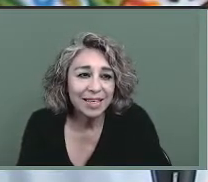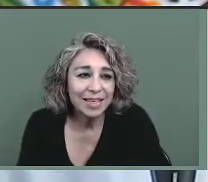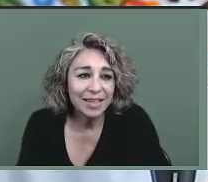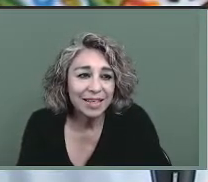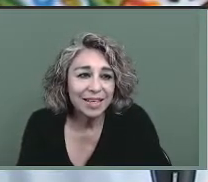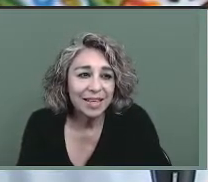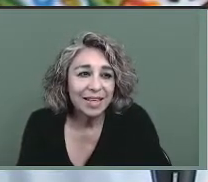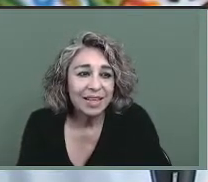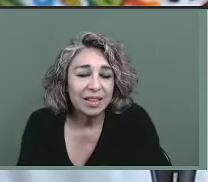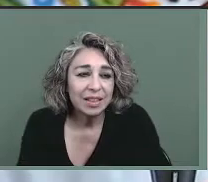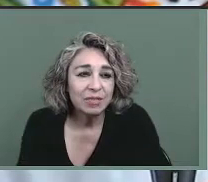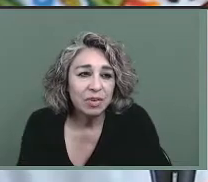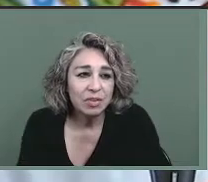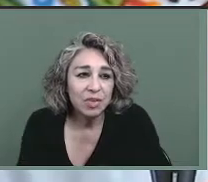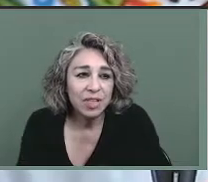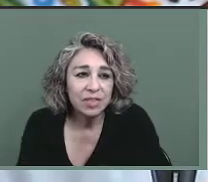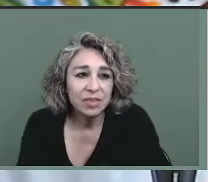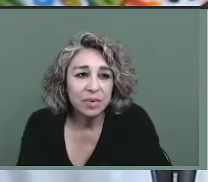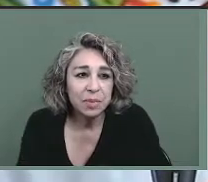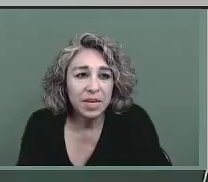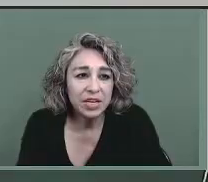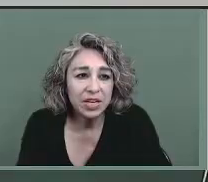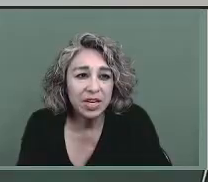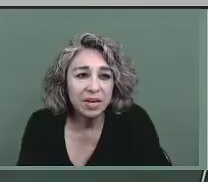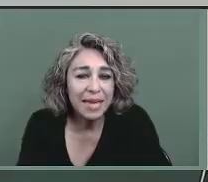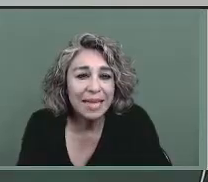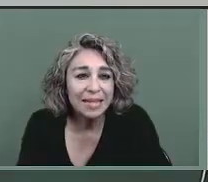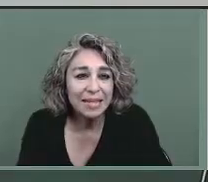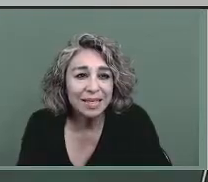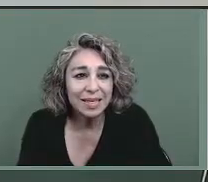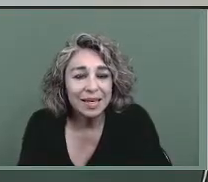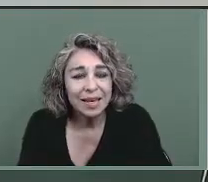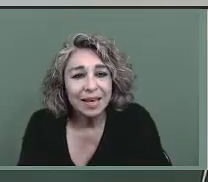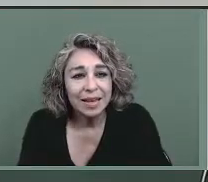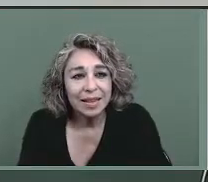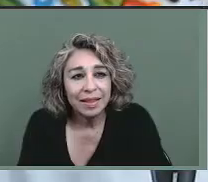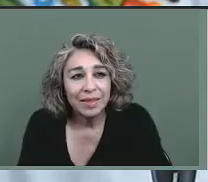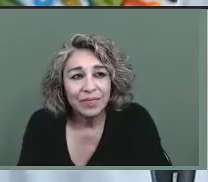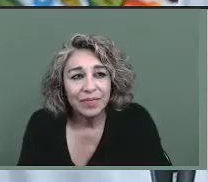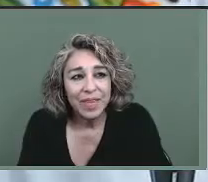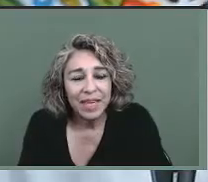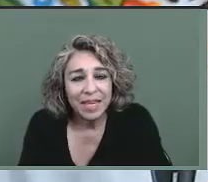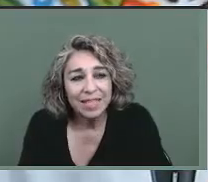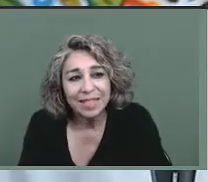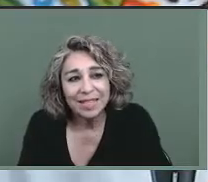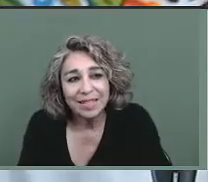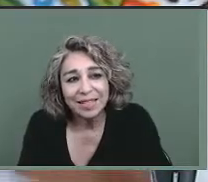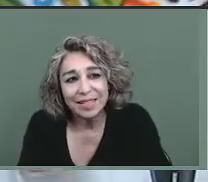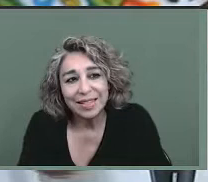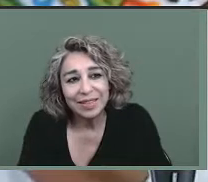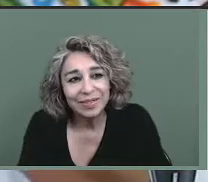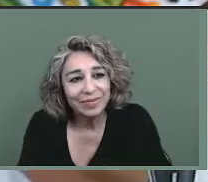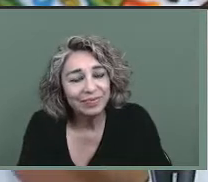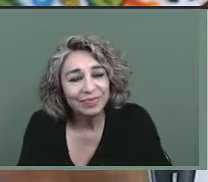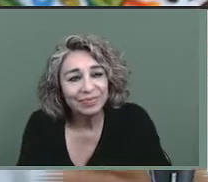that the fourth transformation means, in essence,